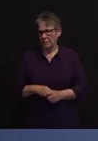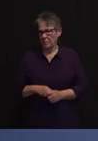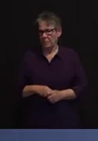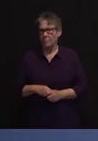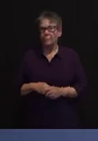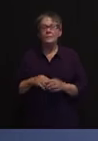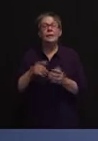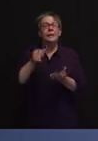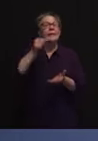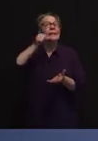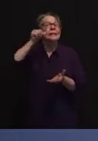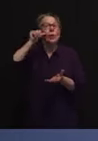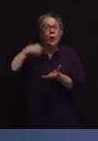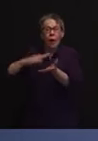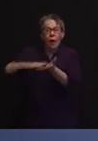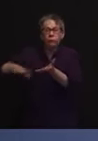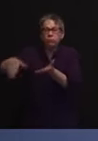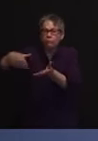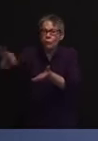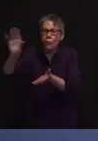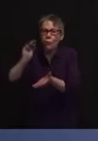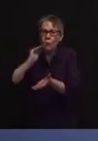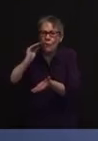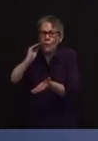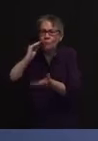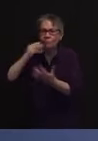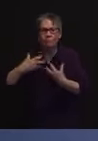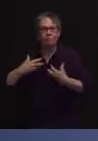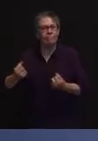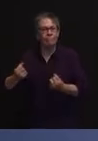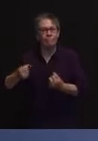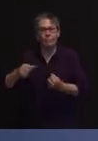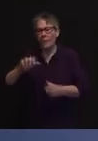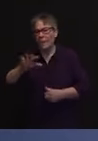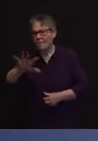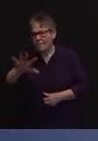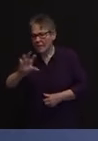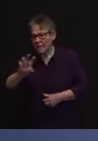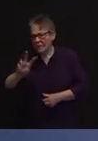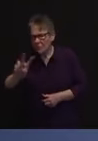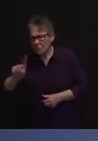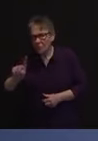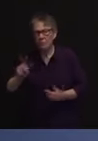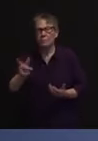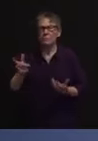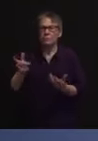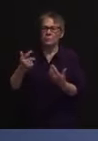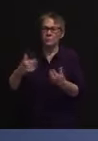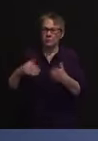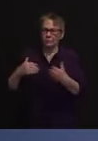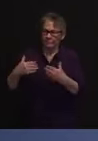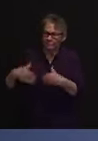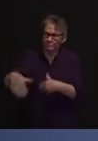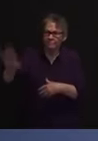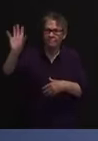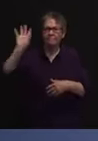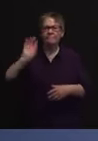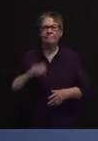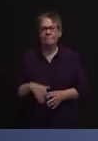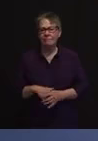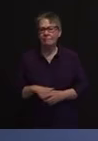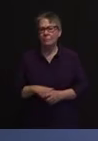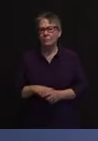of COVID-19. So the discharge rate, based on the number of hospitalizations, was about 14%